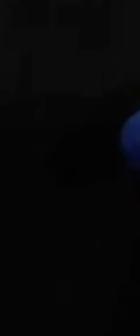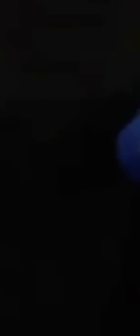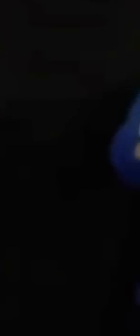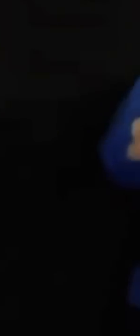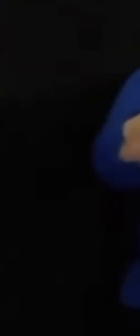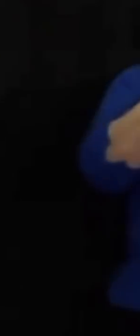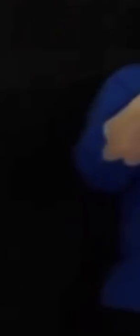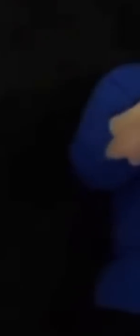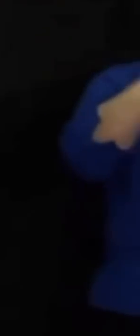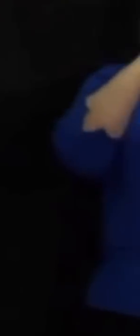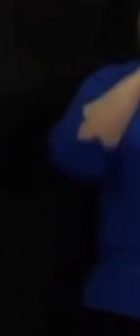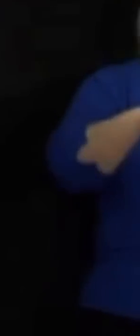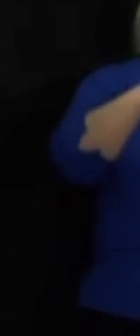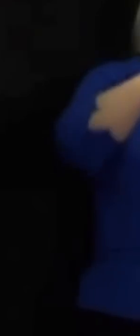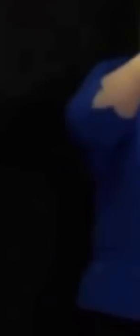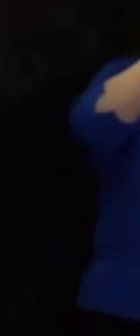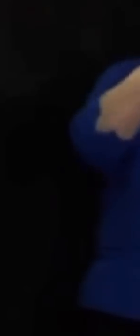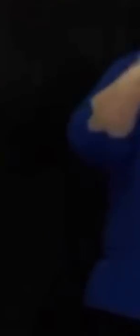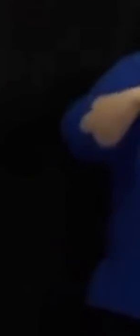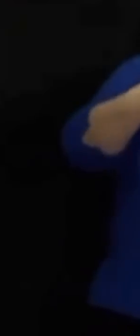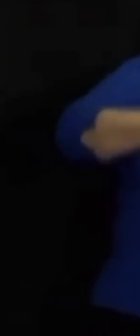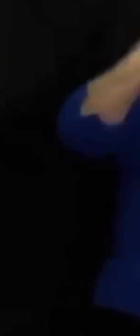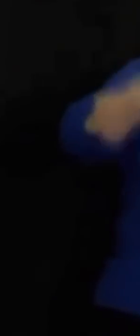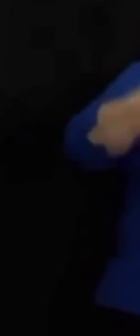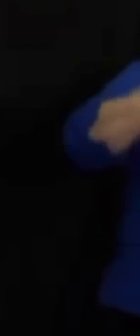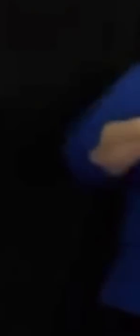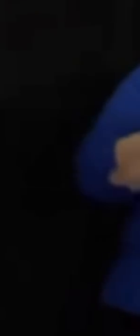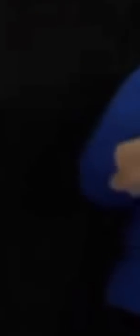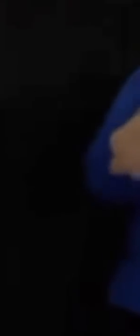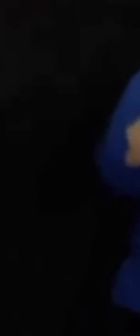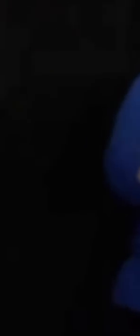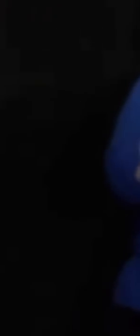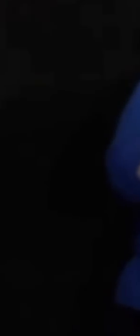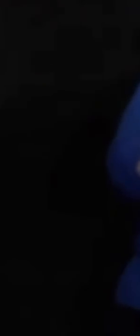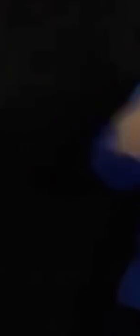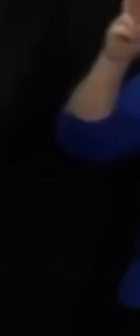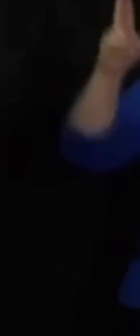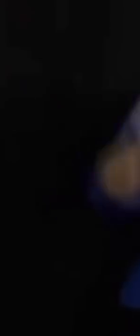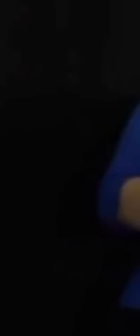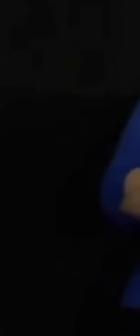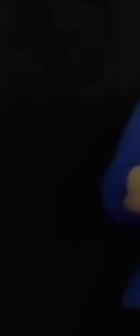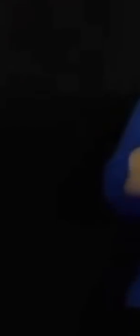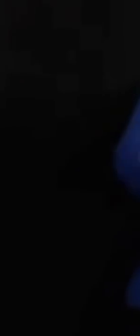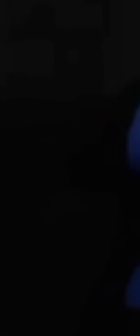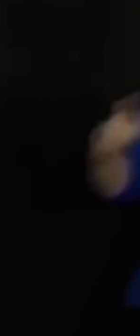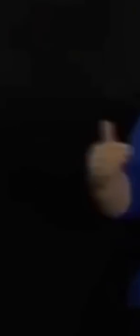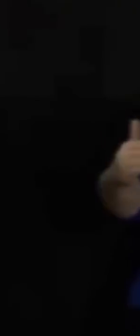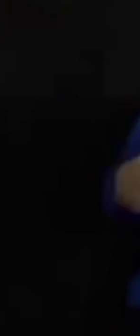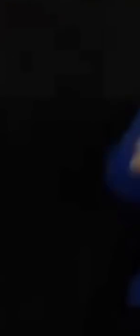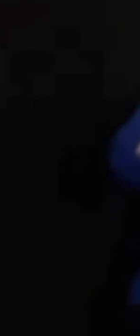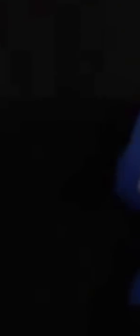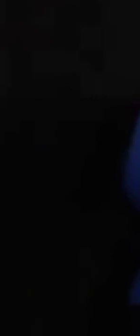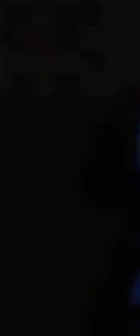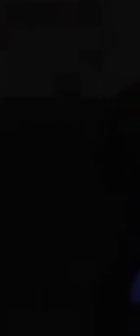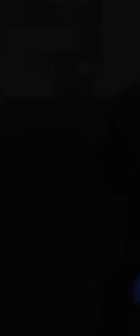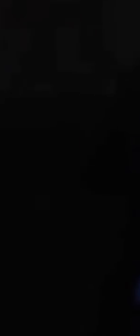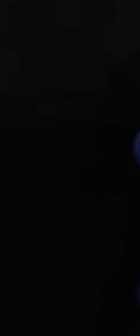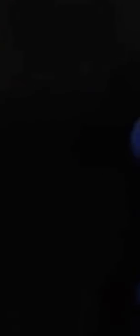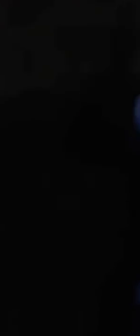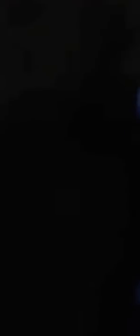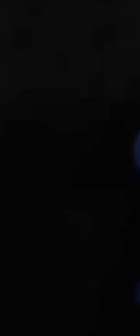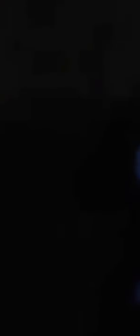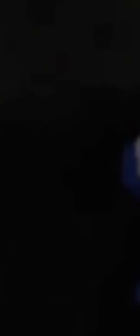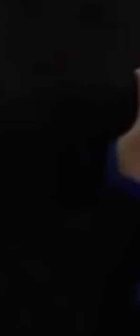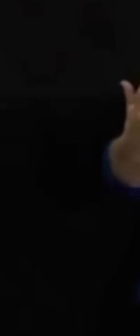then I watched some of the videos of Trump having an absolute meltdown on Twitter. I mean, you couldn't write that shite. Other than that, I'm just